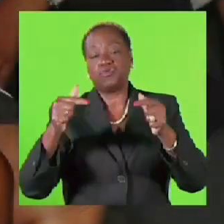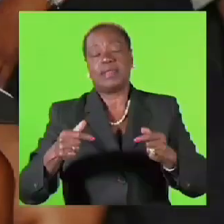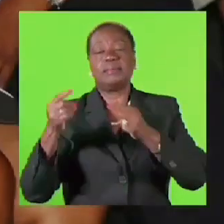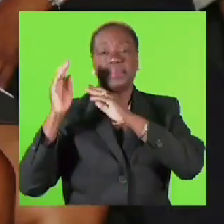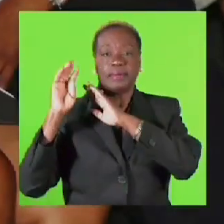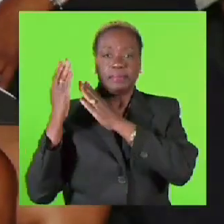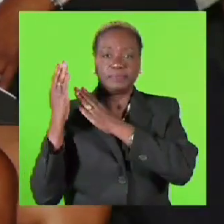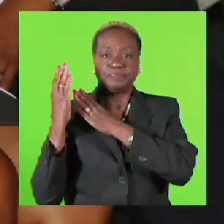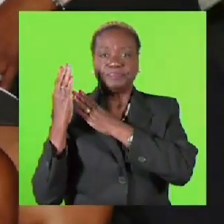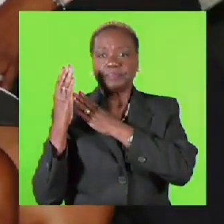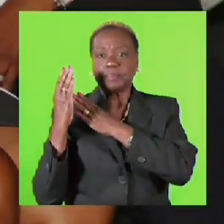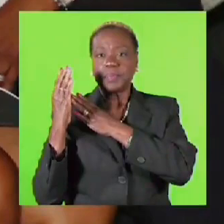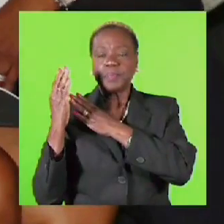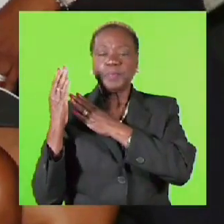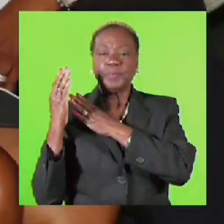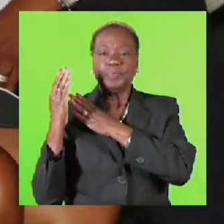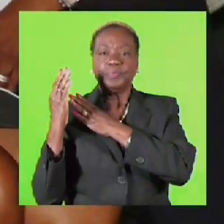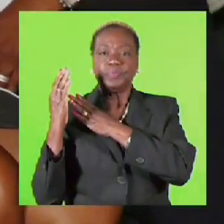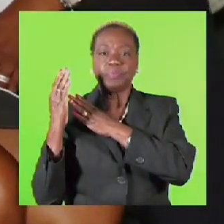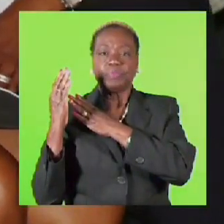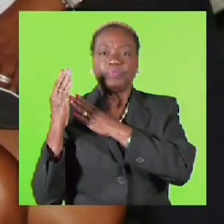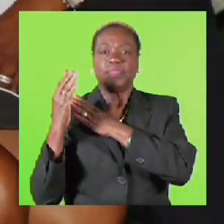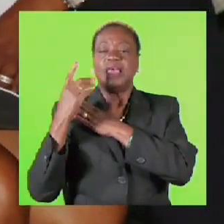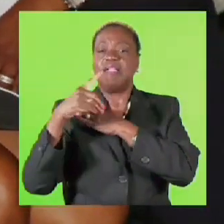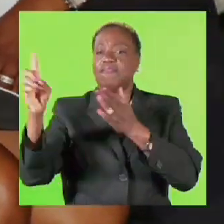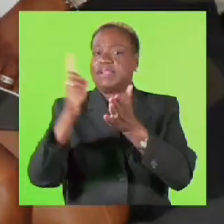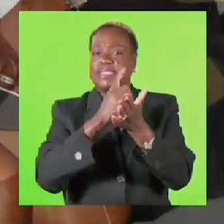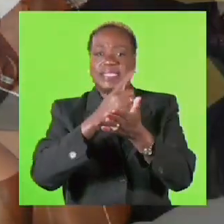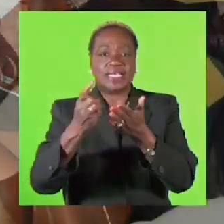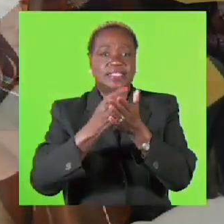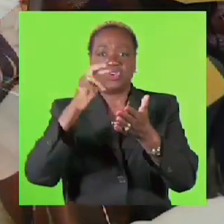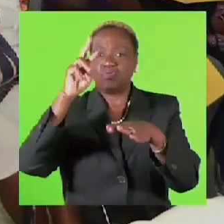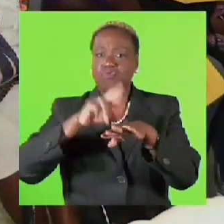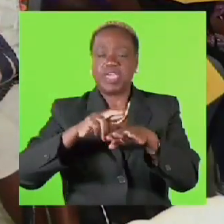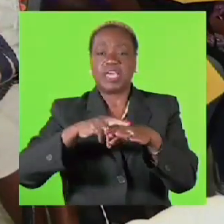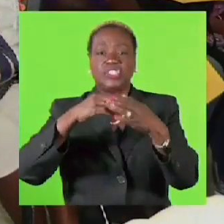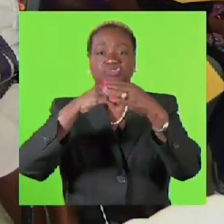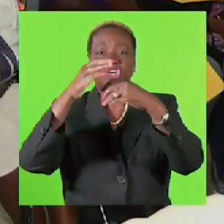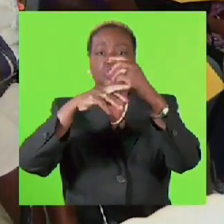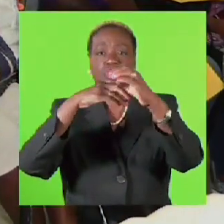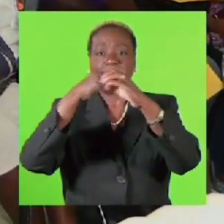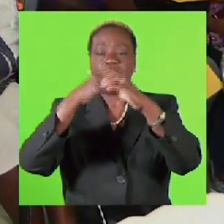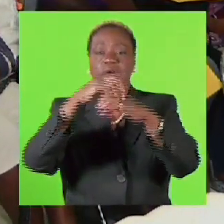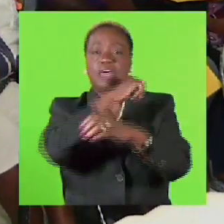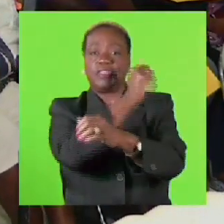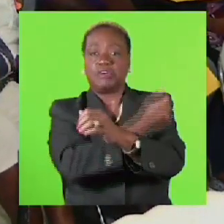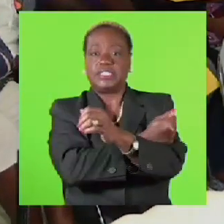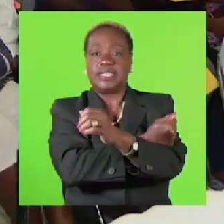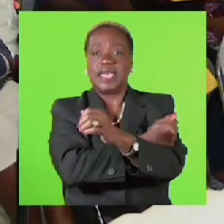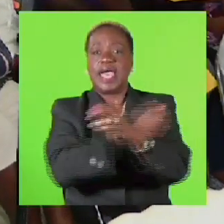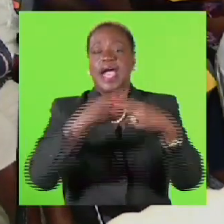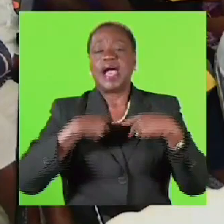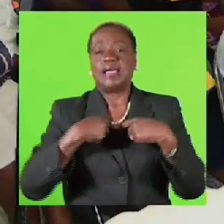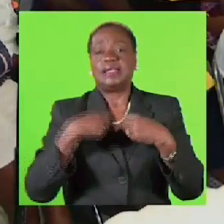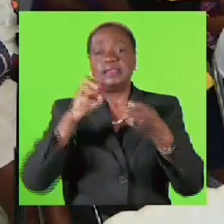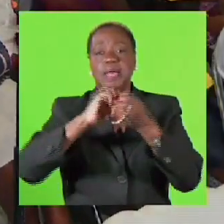The Disaster Reconstruction Authority has held a series of town hall meetings on both